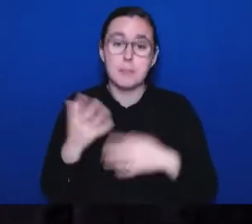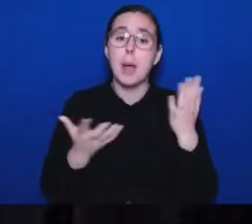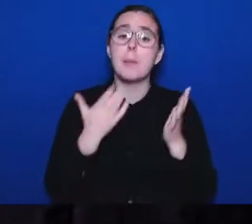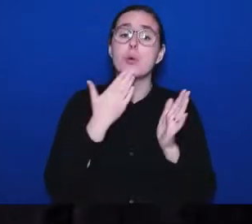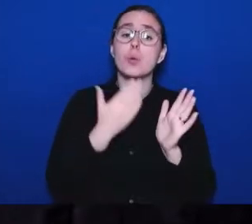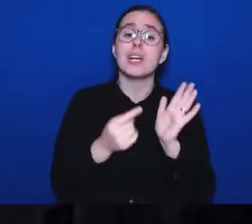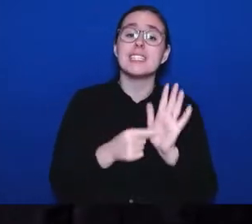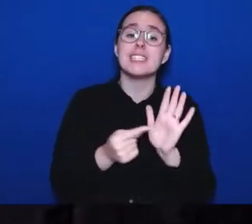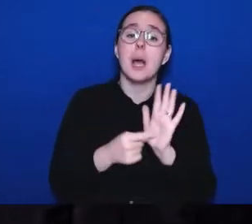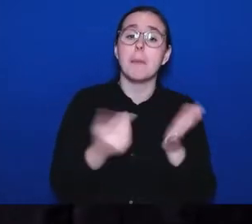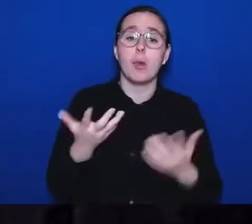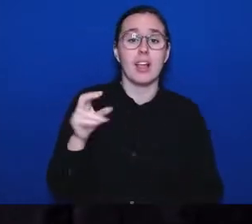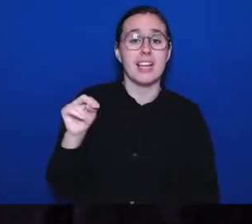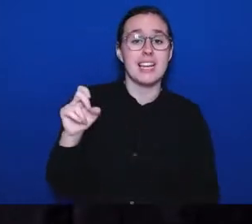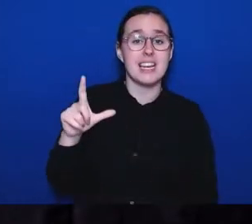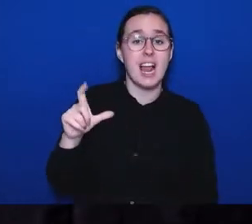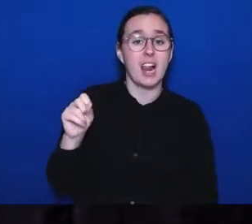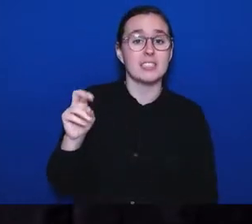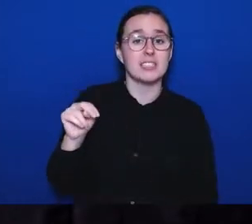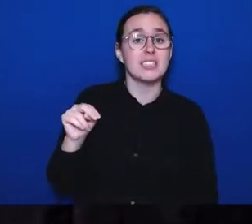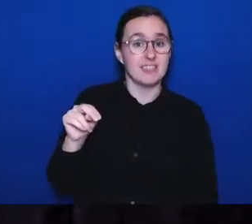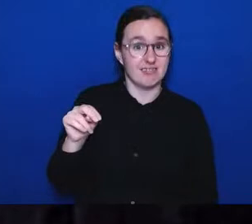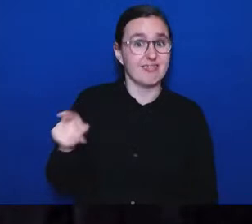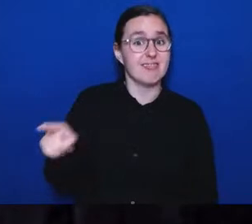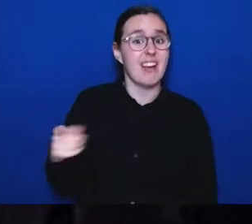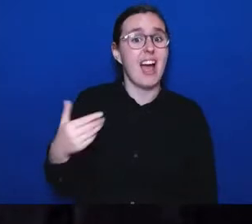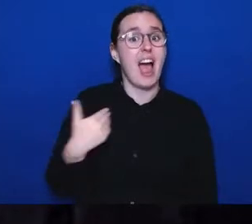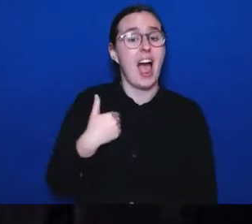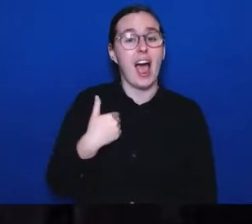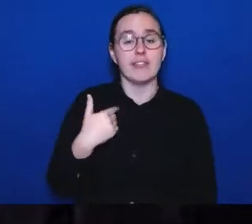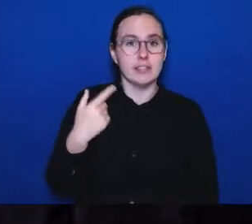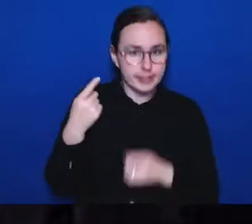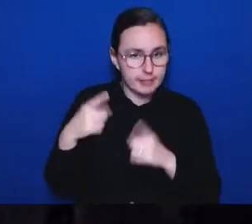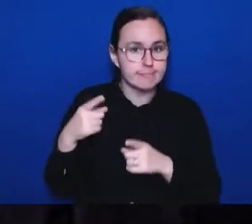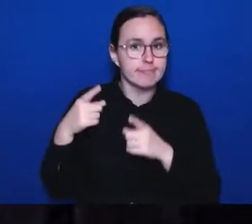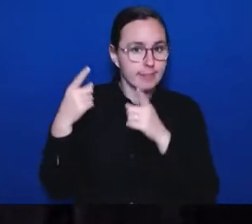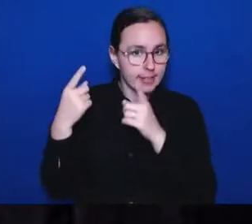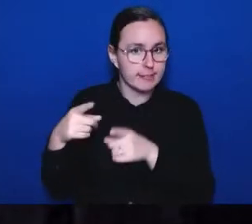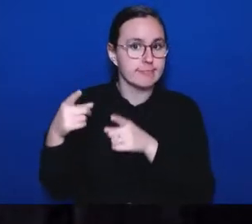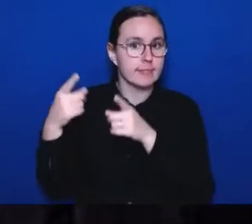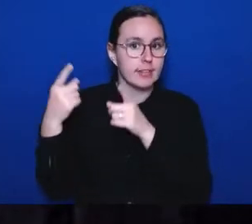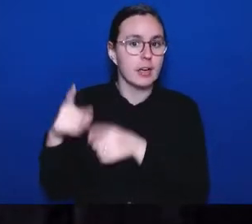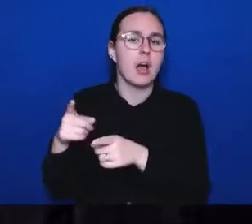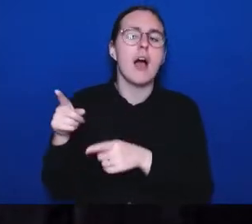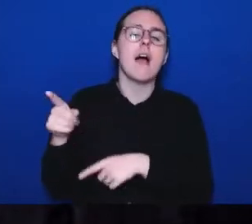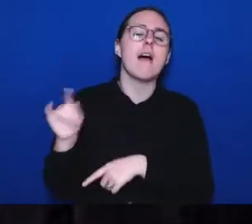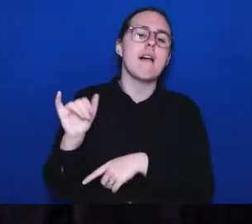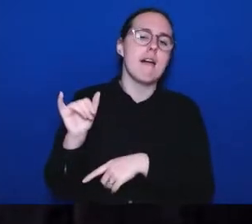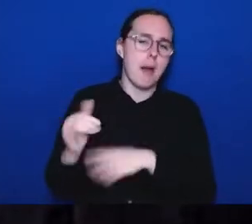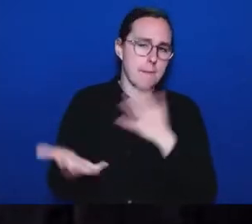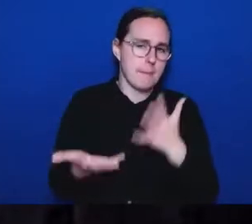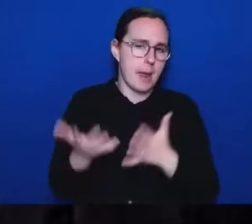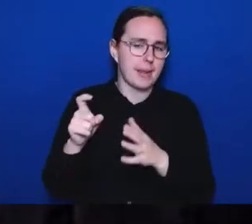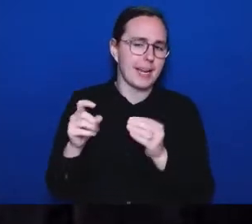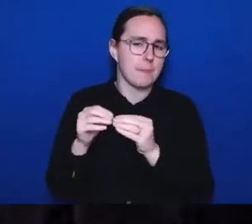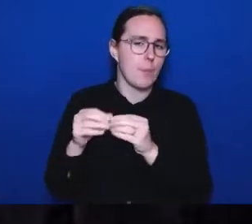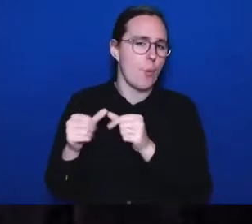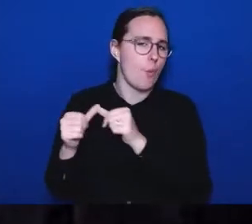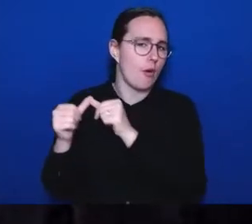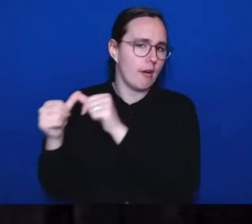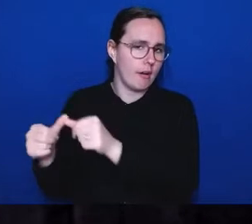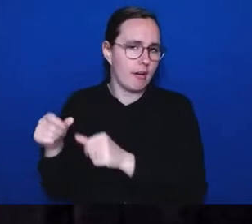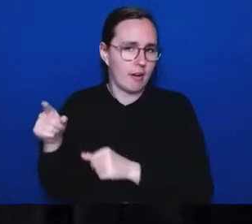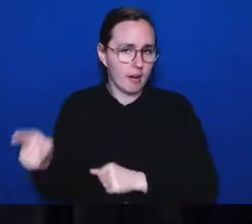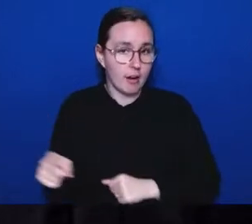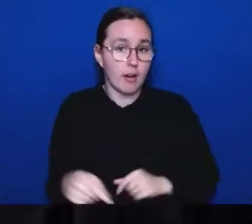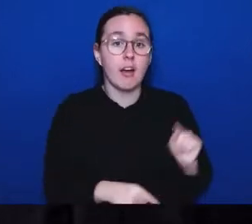as Victoria that have a lot of seniors who really will require a full-service family doctor or nurse practitioner or someone providing